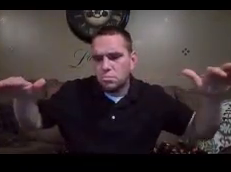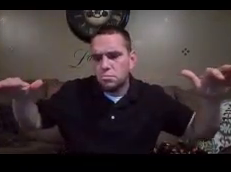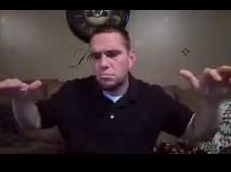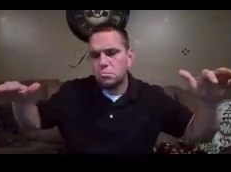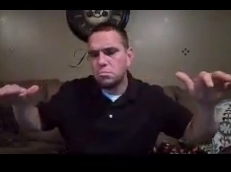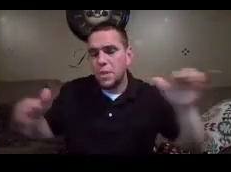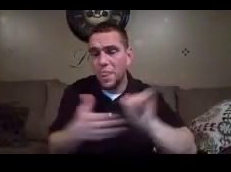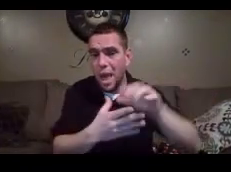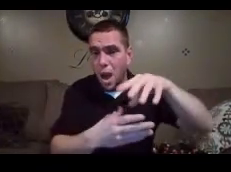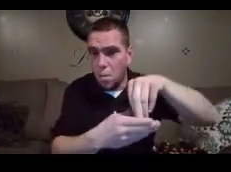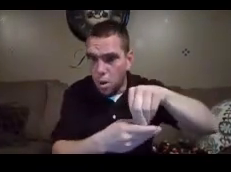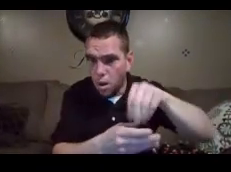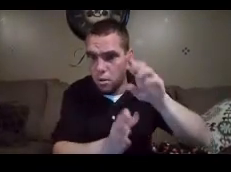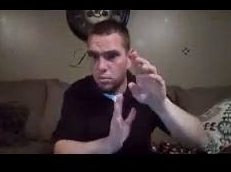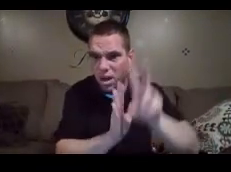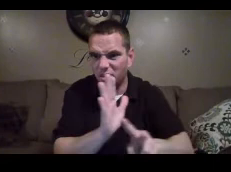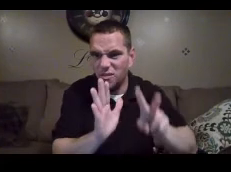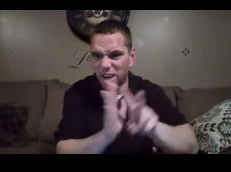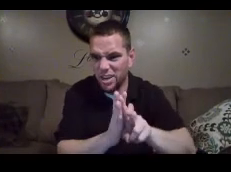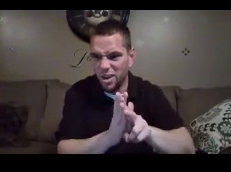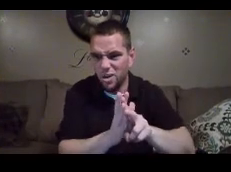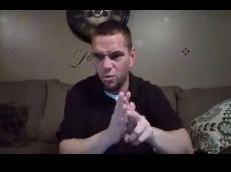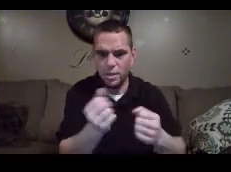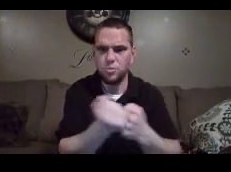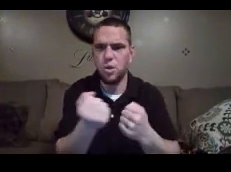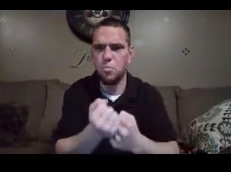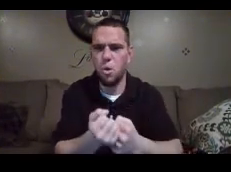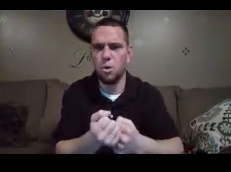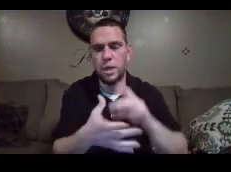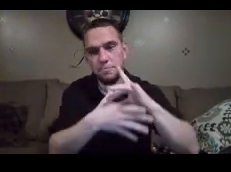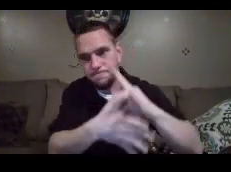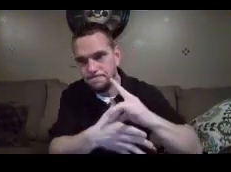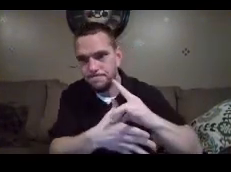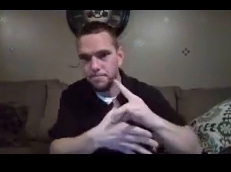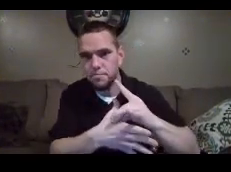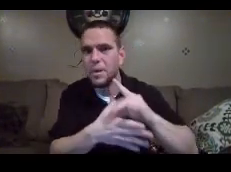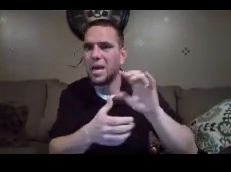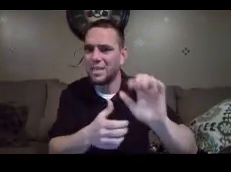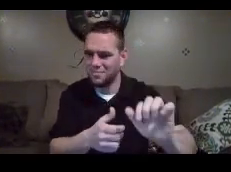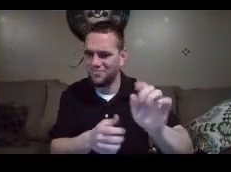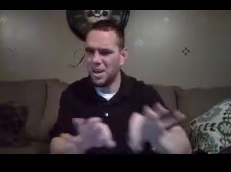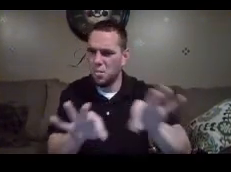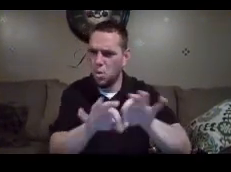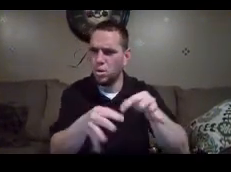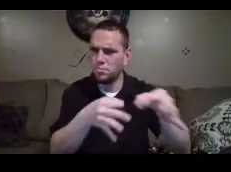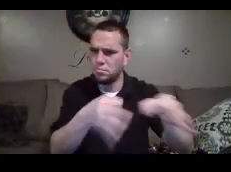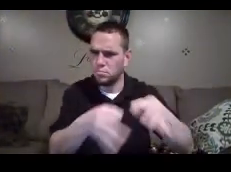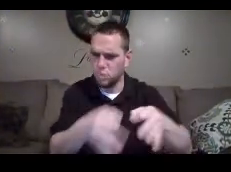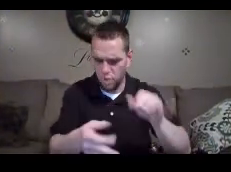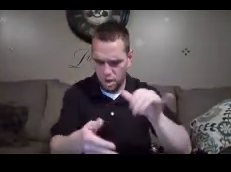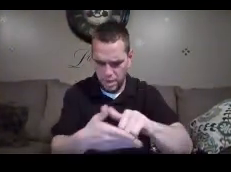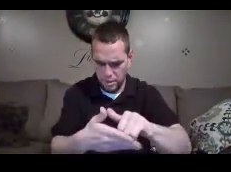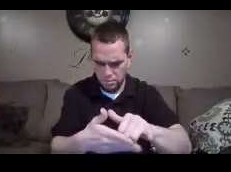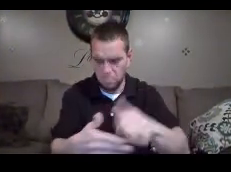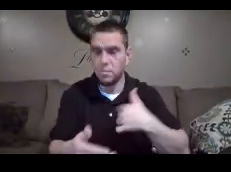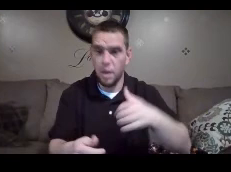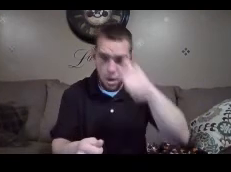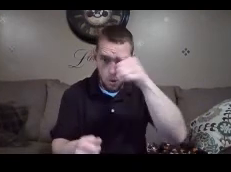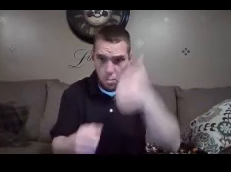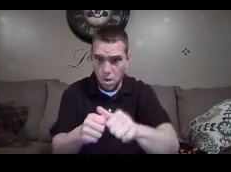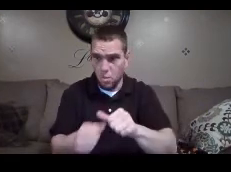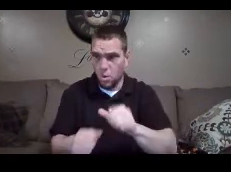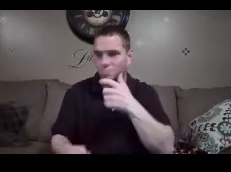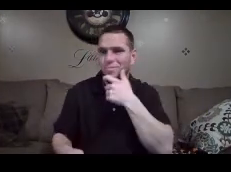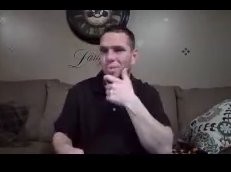part of the video that convey meaning should be described. So that can be, I remember watching an